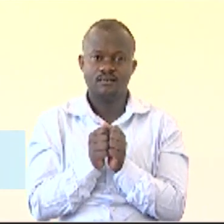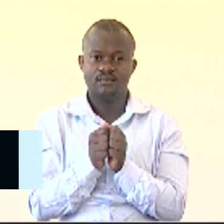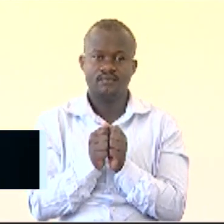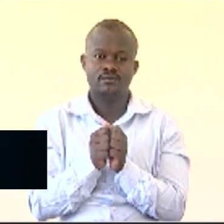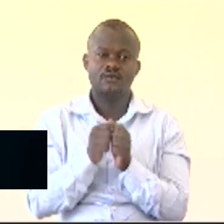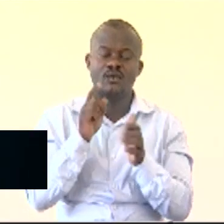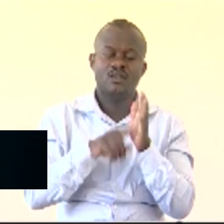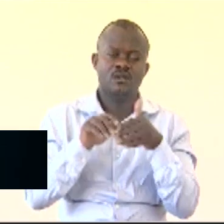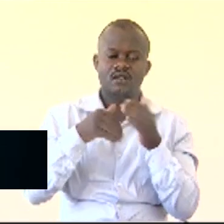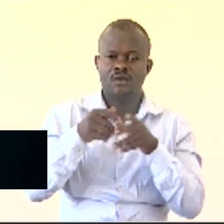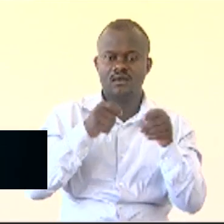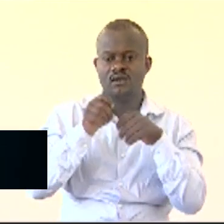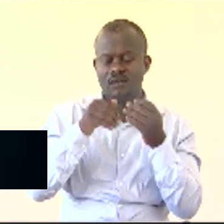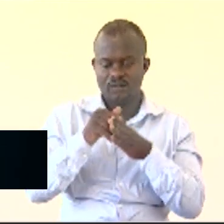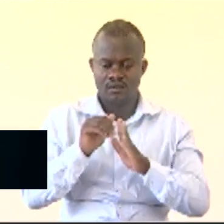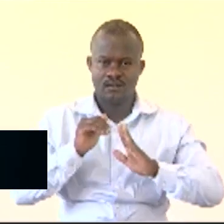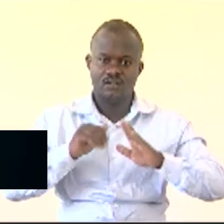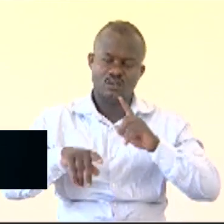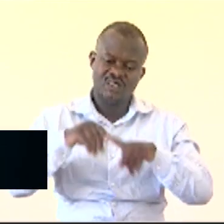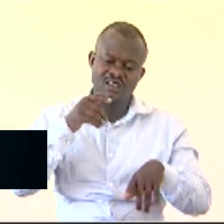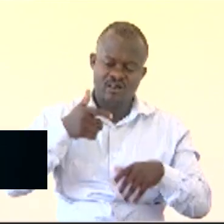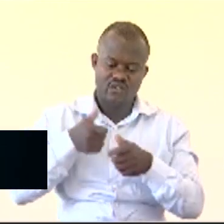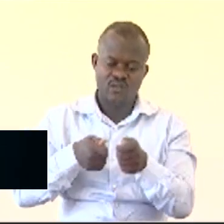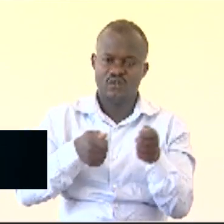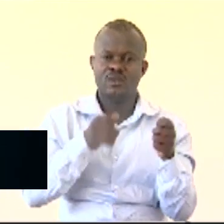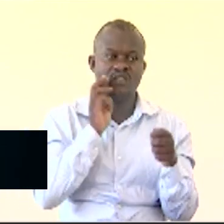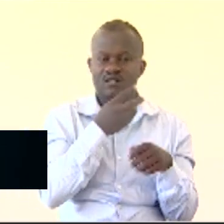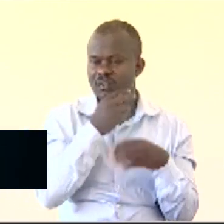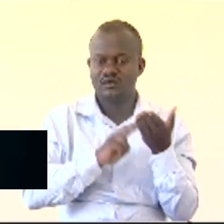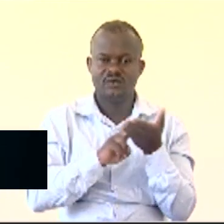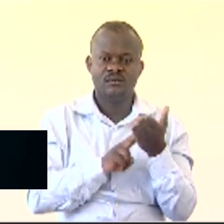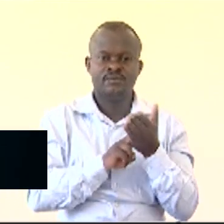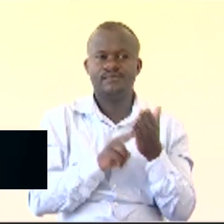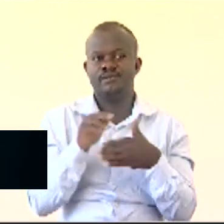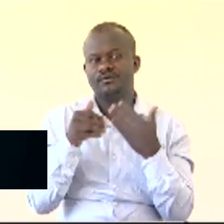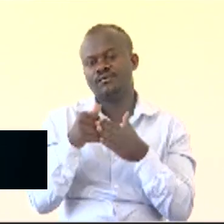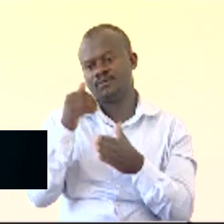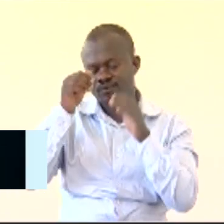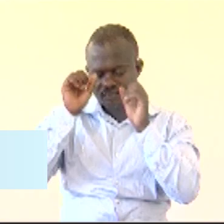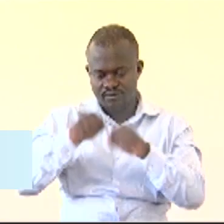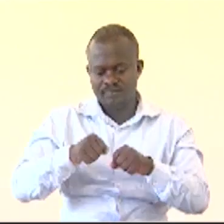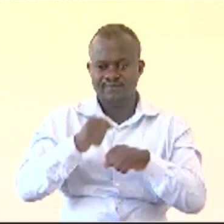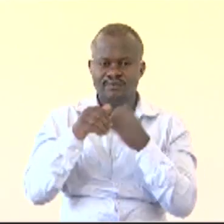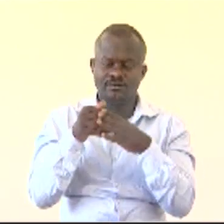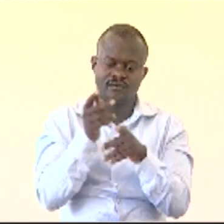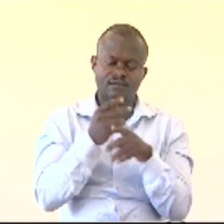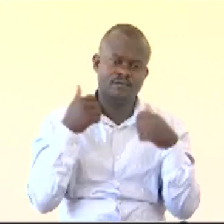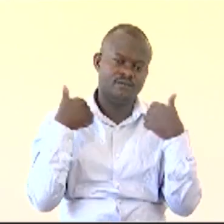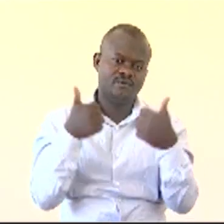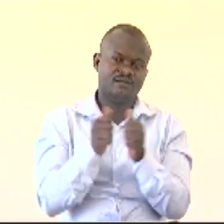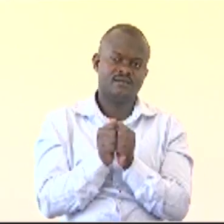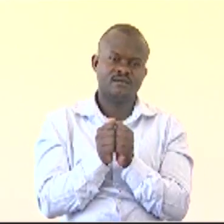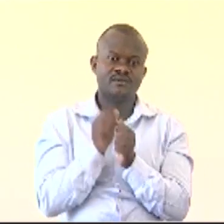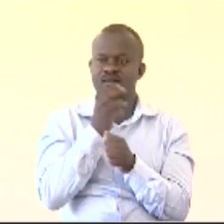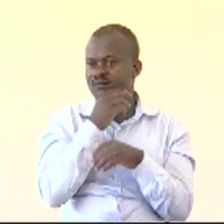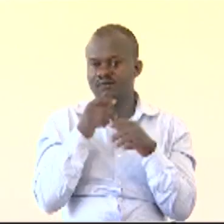Water treatment and even purification to kill the bacteria. This water that we are using at home should be treated properly. Water treatment